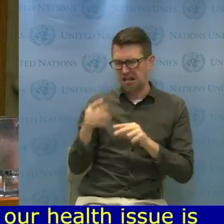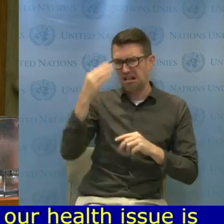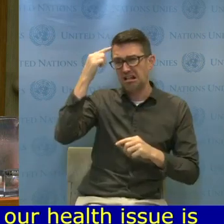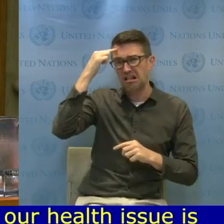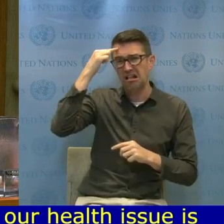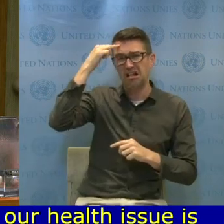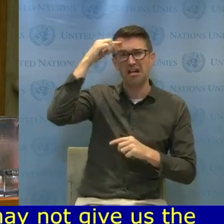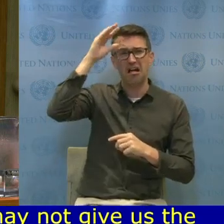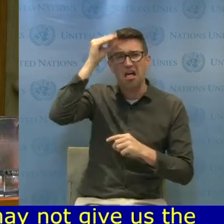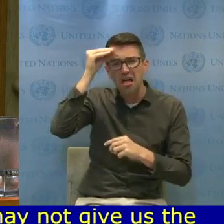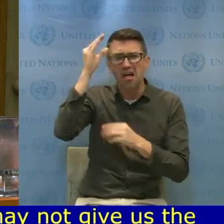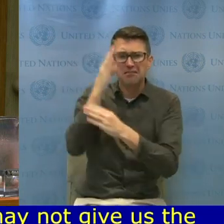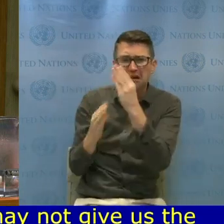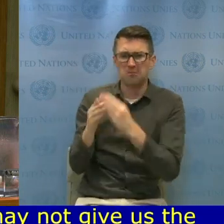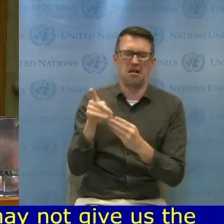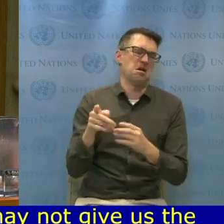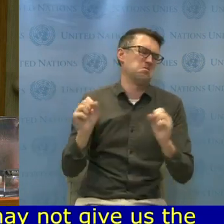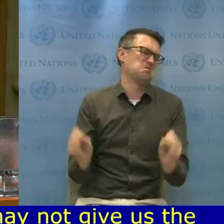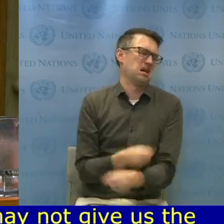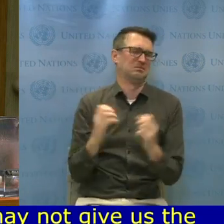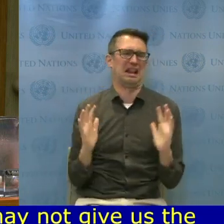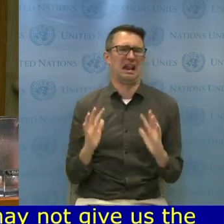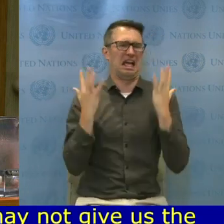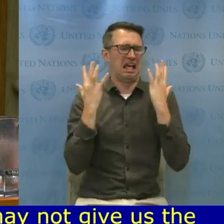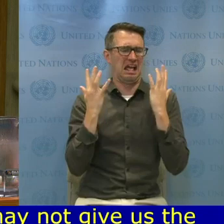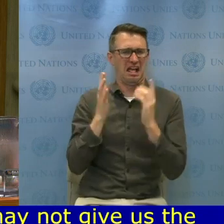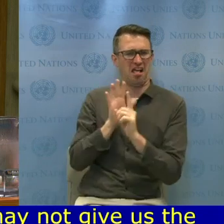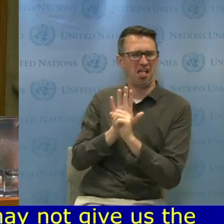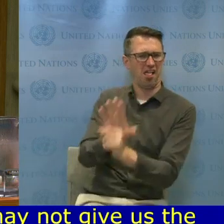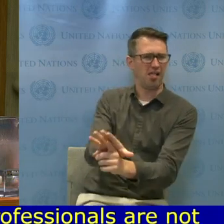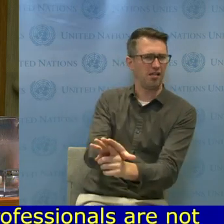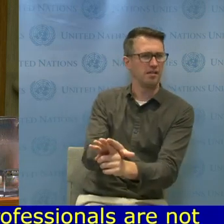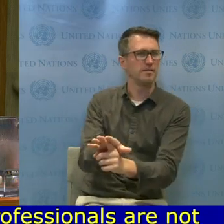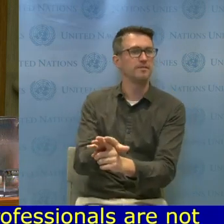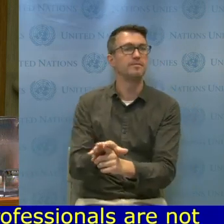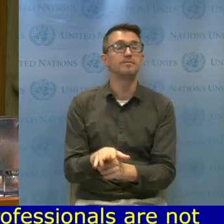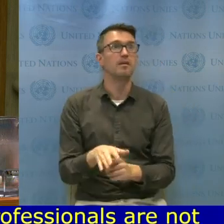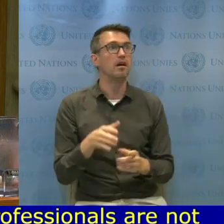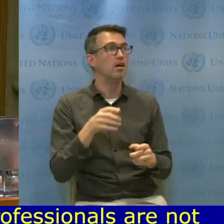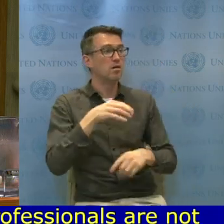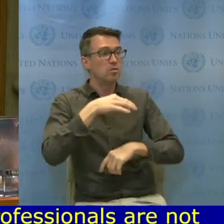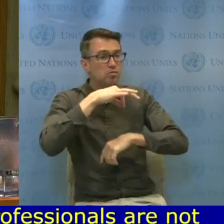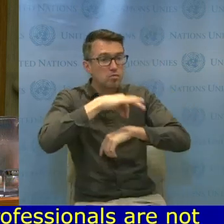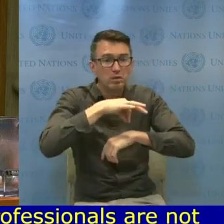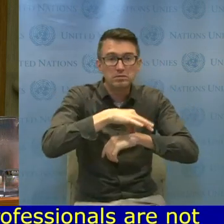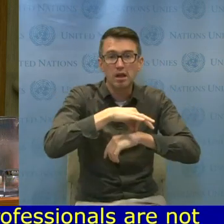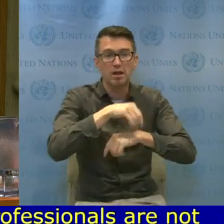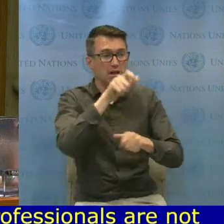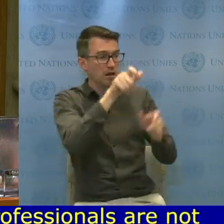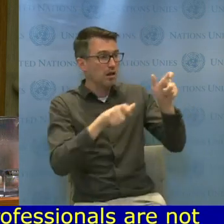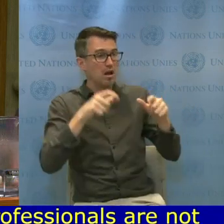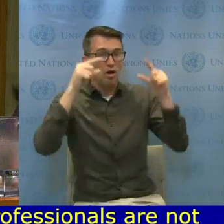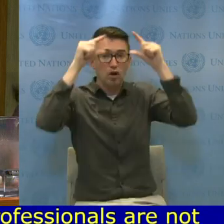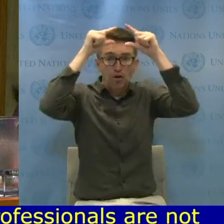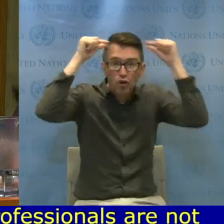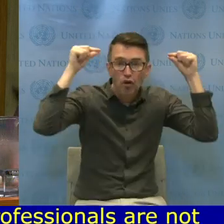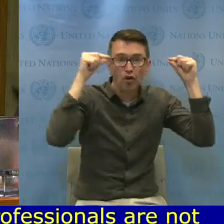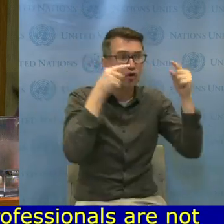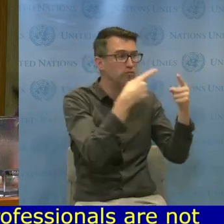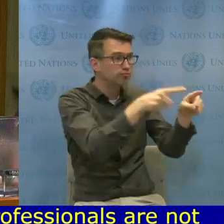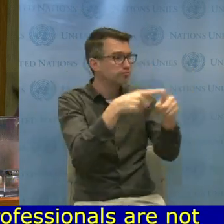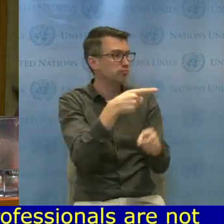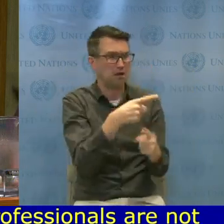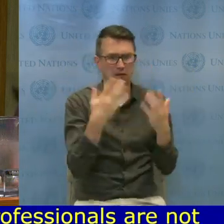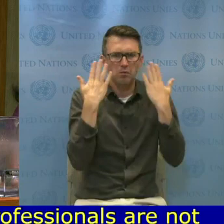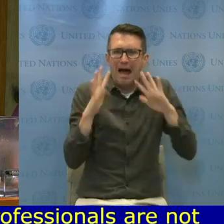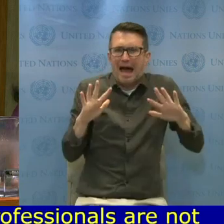us or include us in decisions about our health. Those outside of the world of